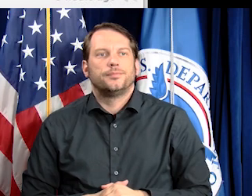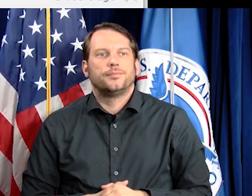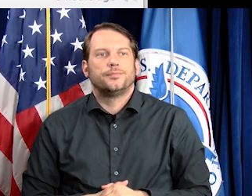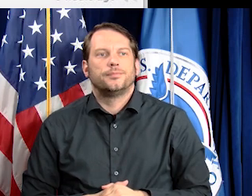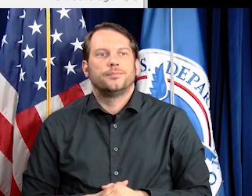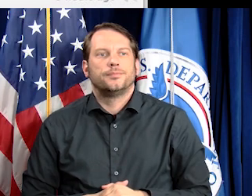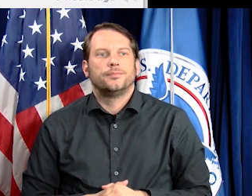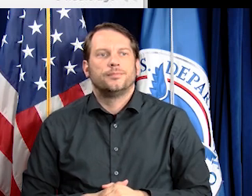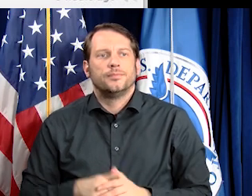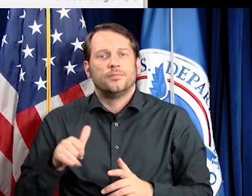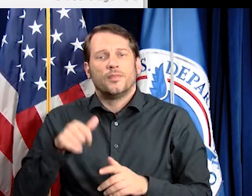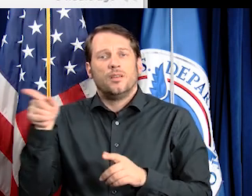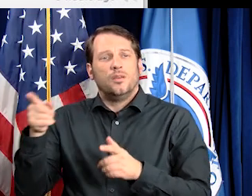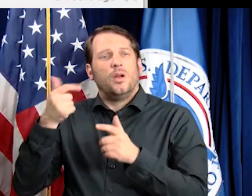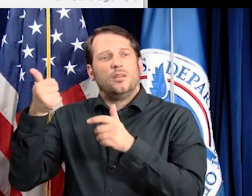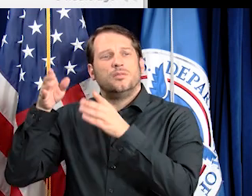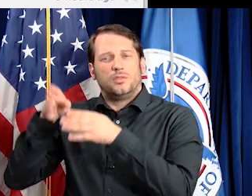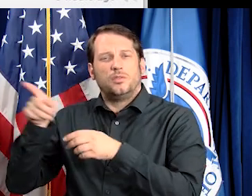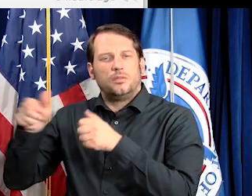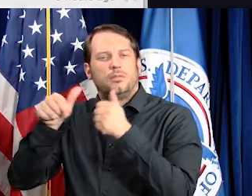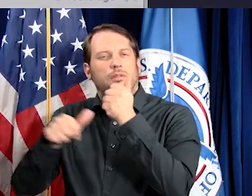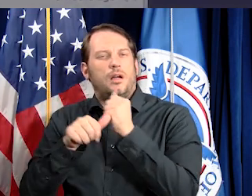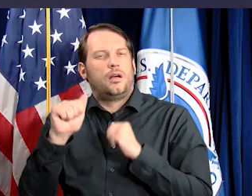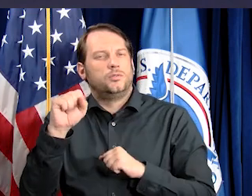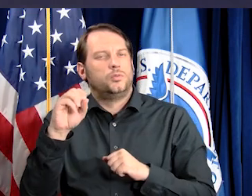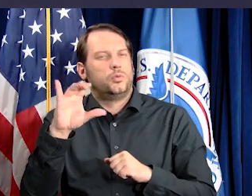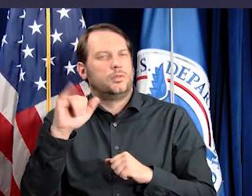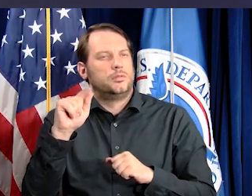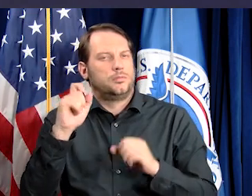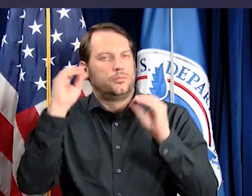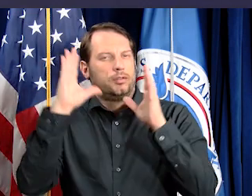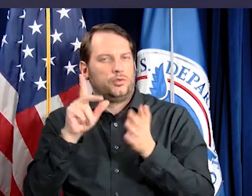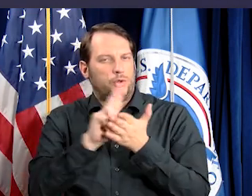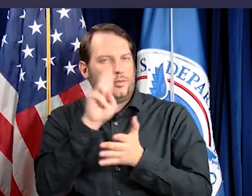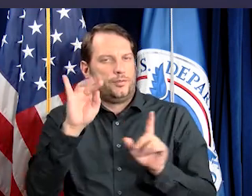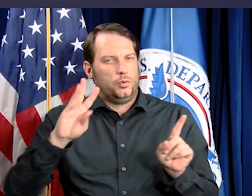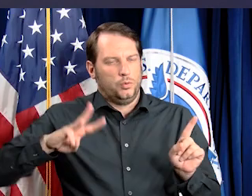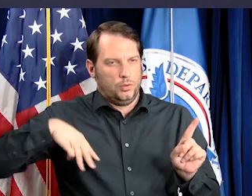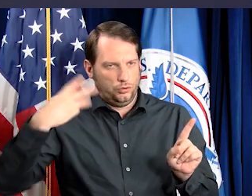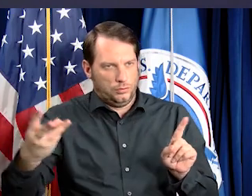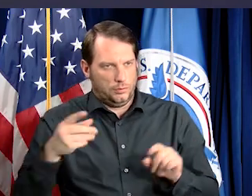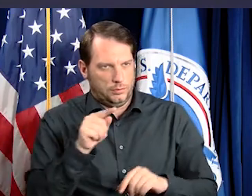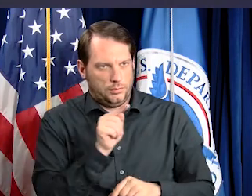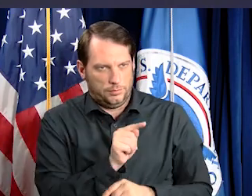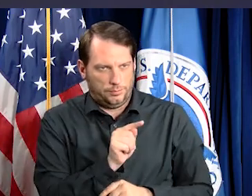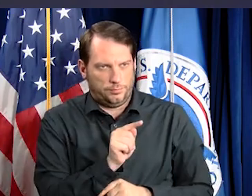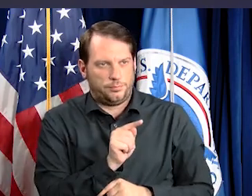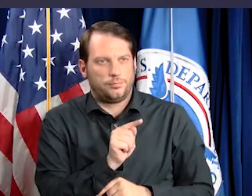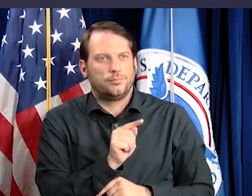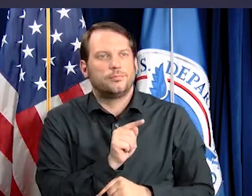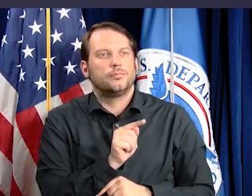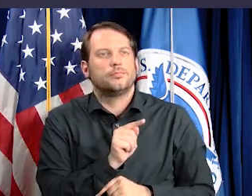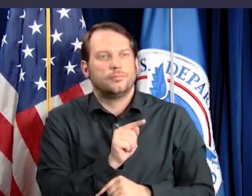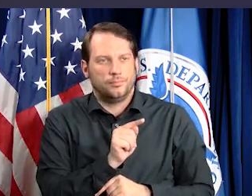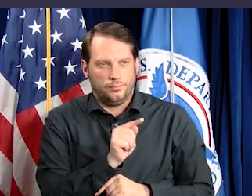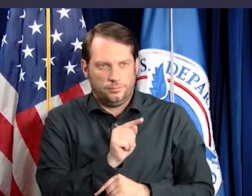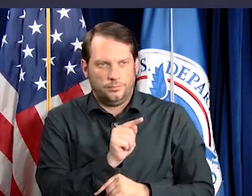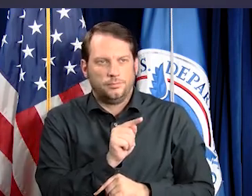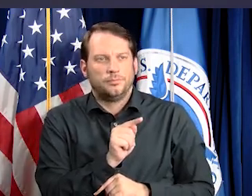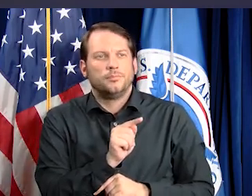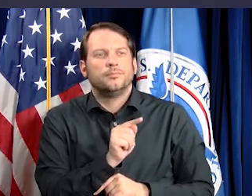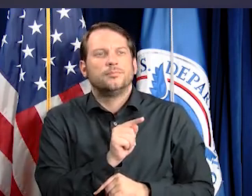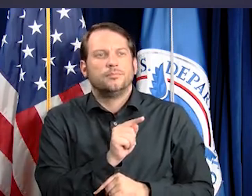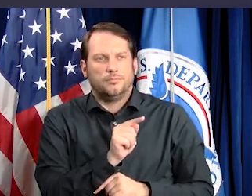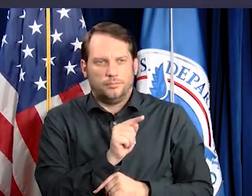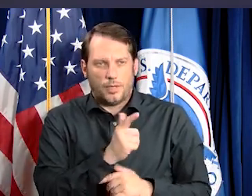is now an associate professor at University of Washington, Kate Starbird had a really great idea, and she presented us at the